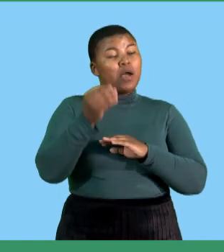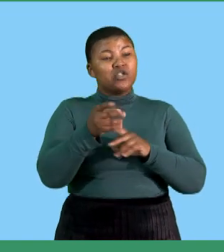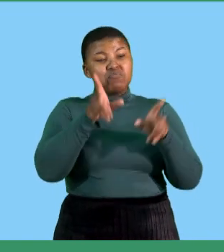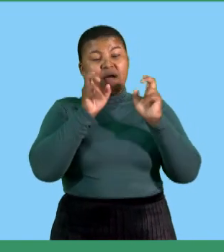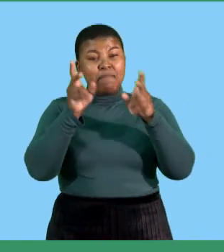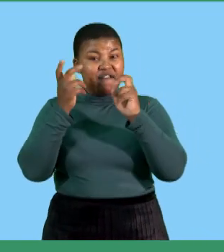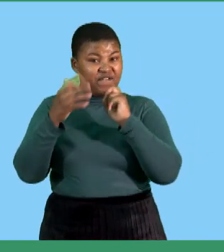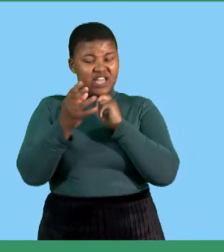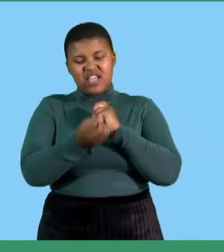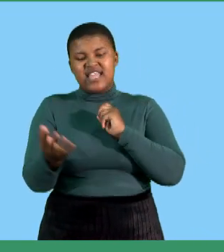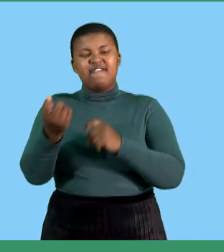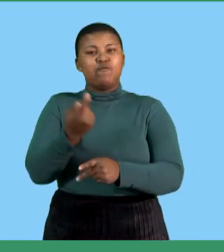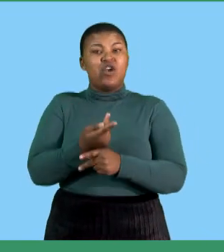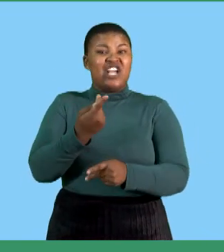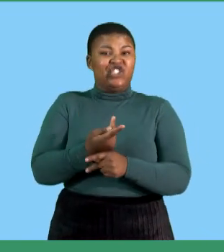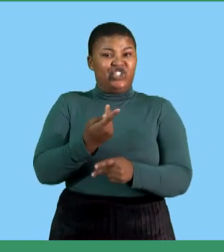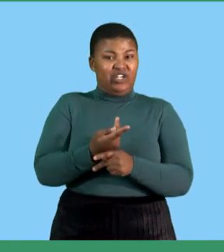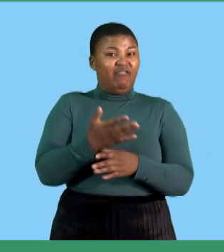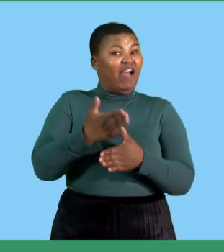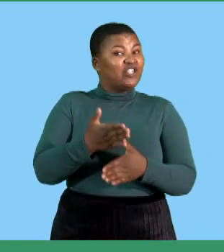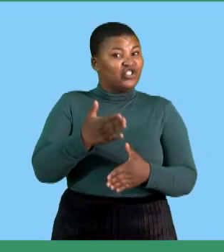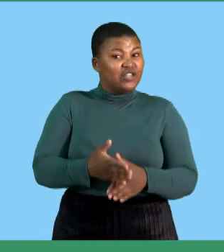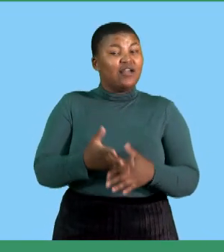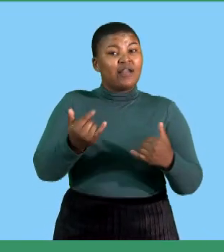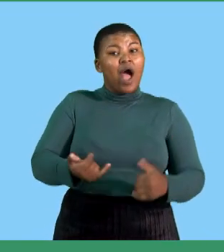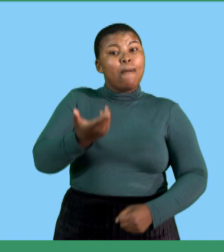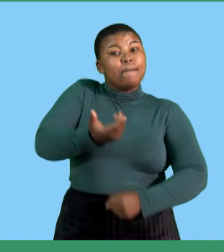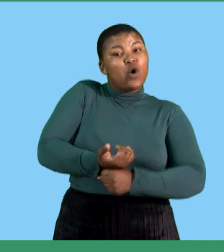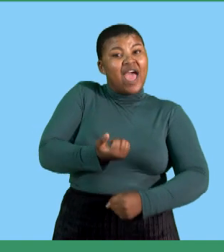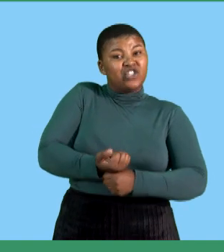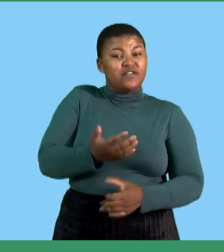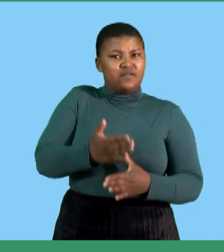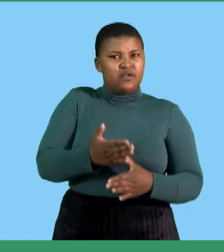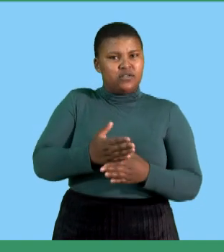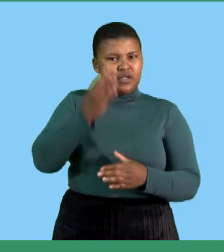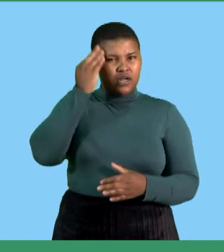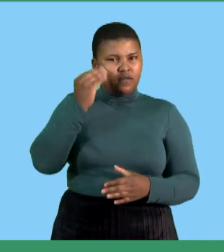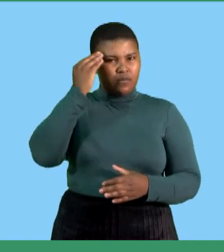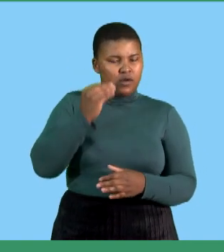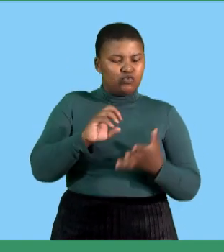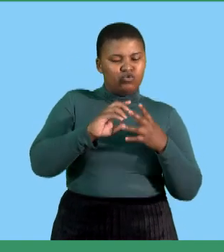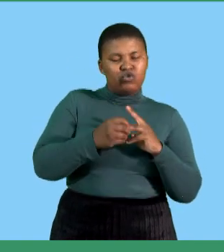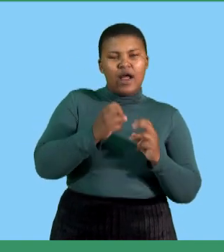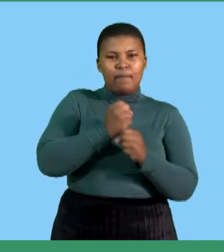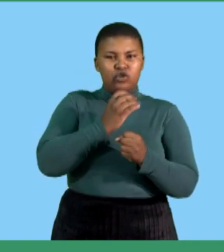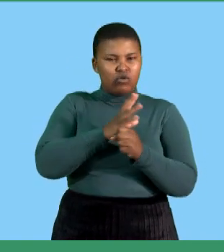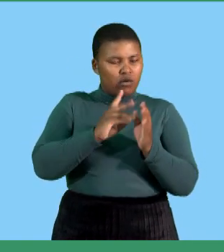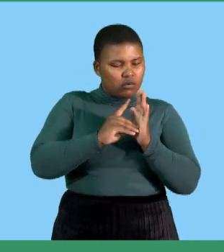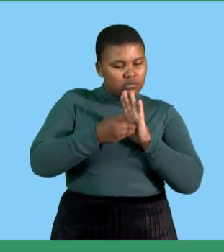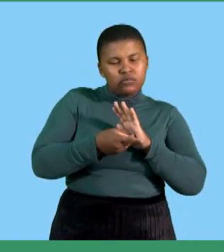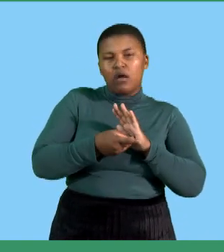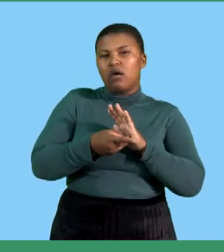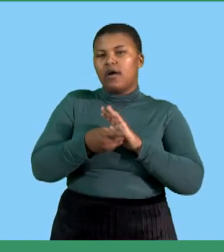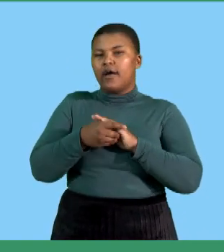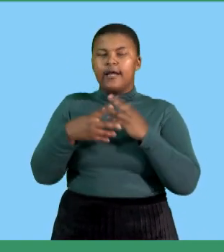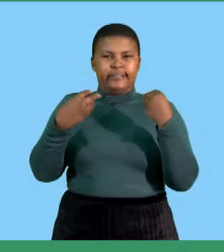to the production function, and the production function will use this information to design a prototype or a monster